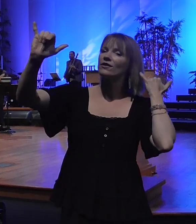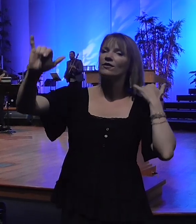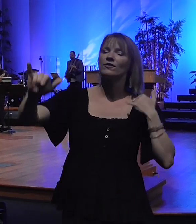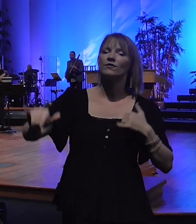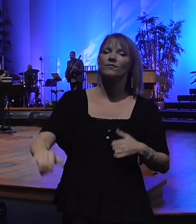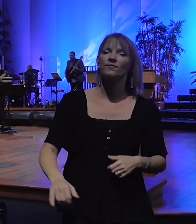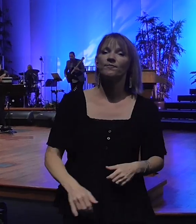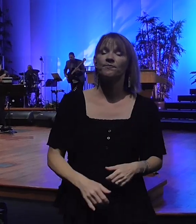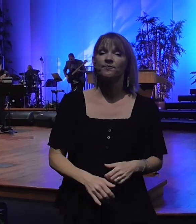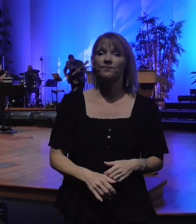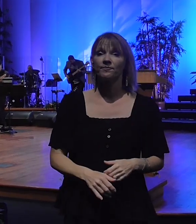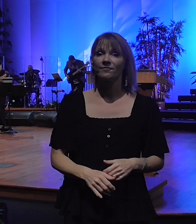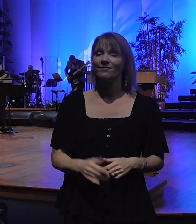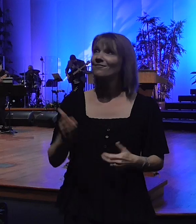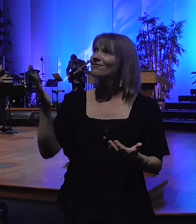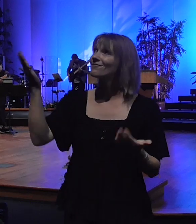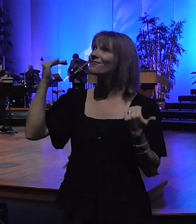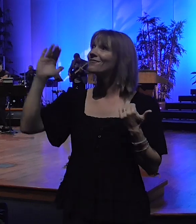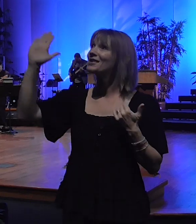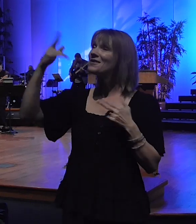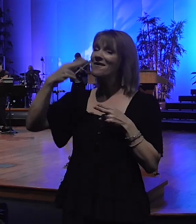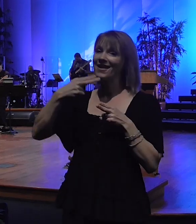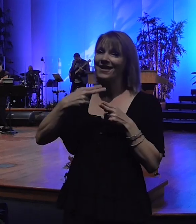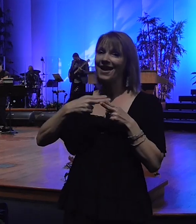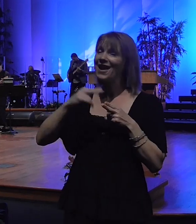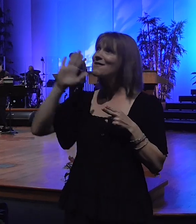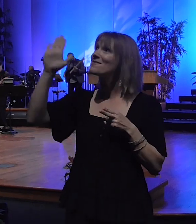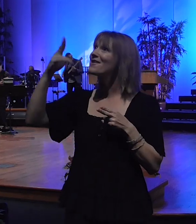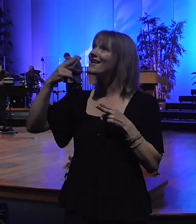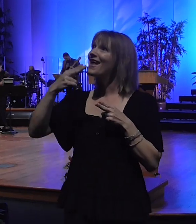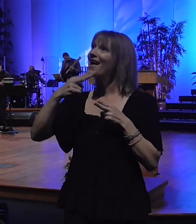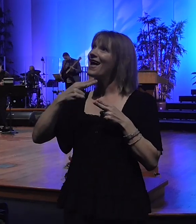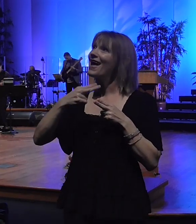forever. So come write your name